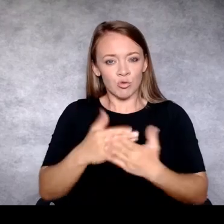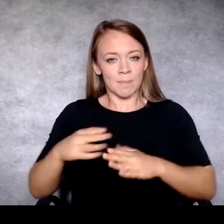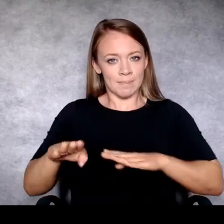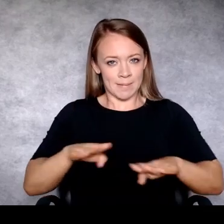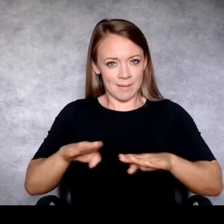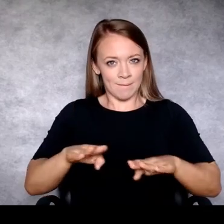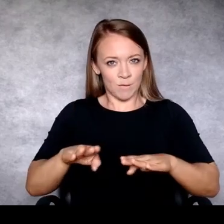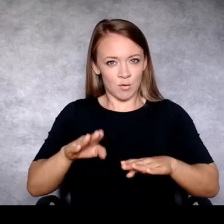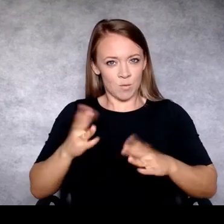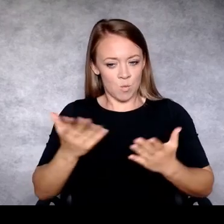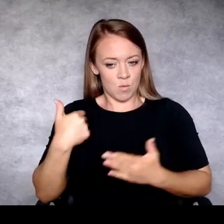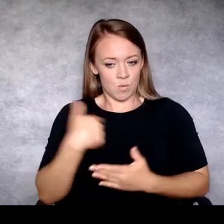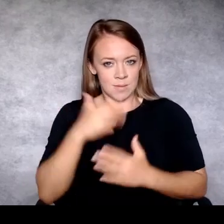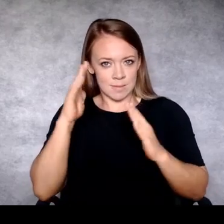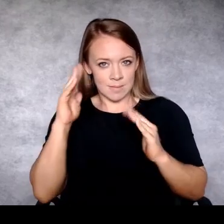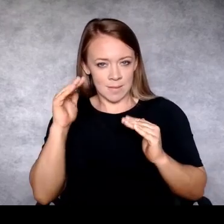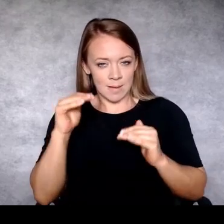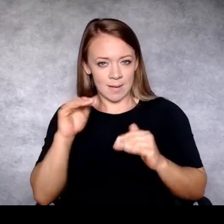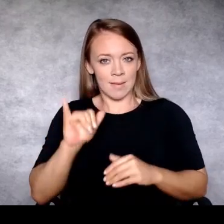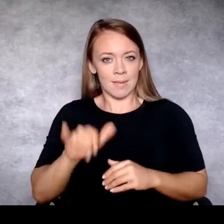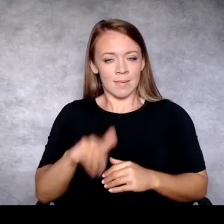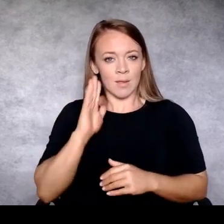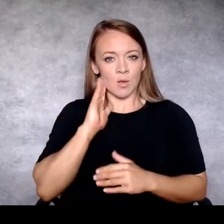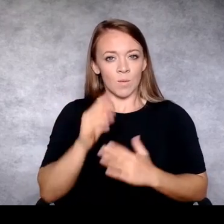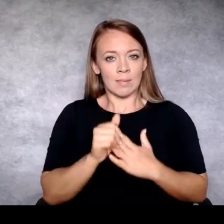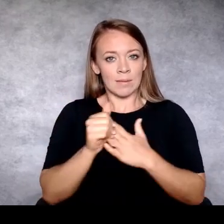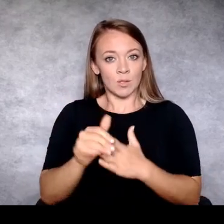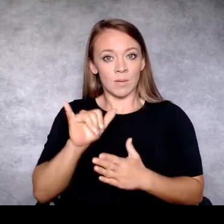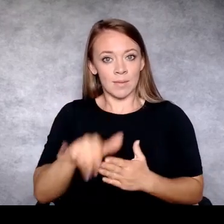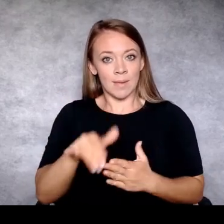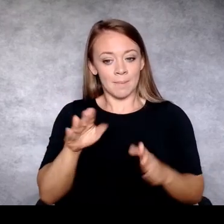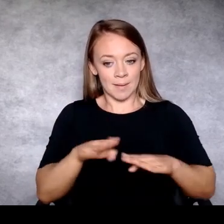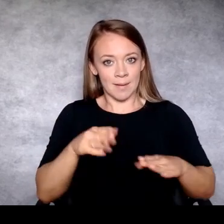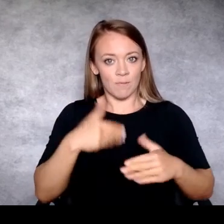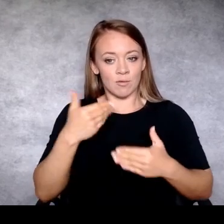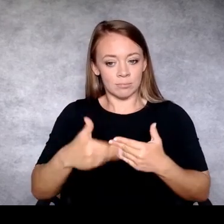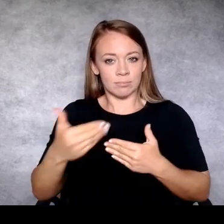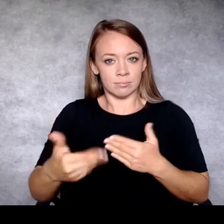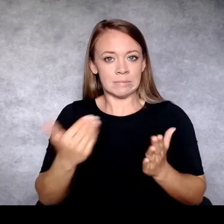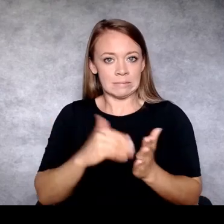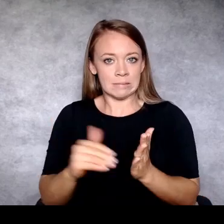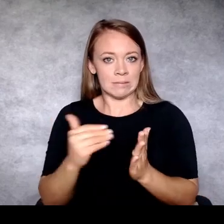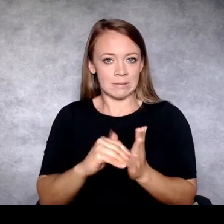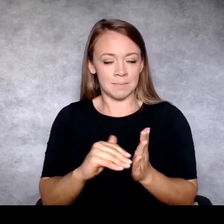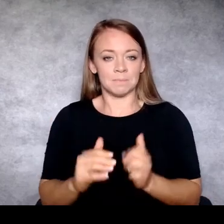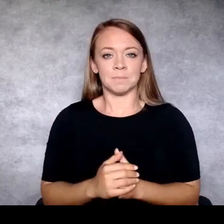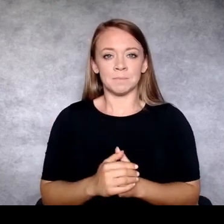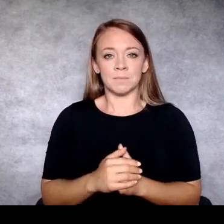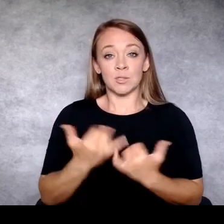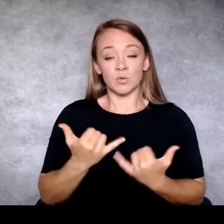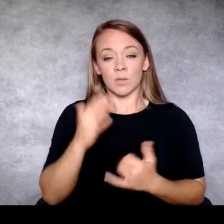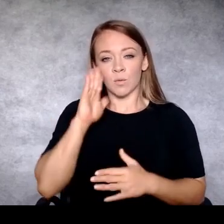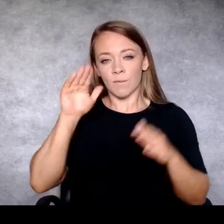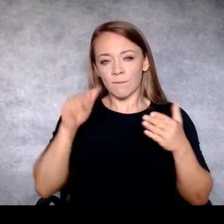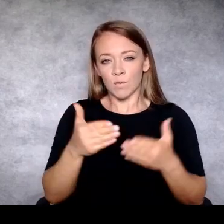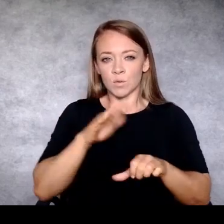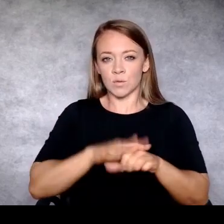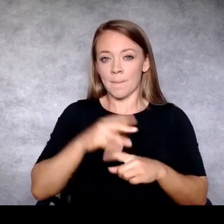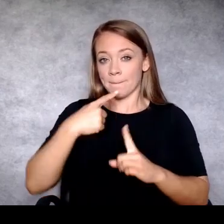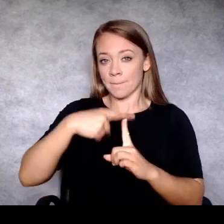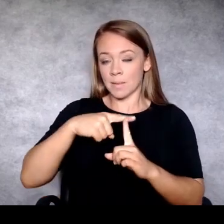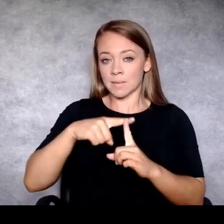behavior that leads to the increased occurrence of the behavior in the future. Today, we will focus on positive